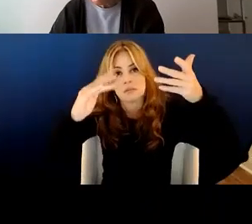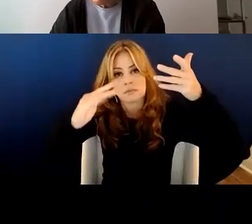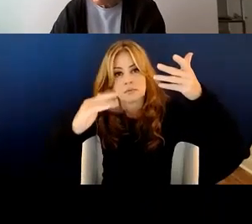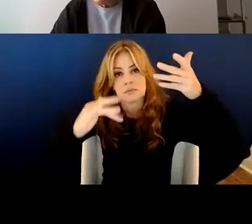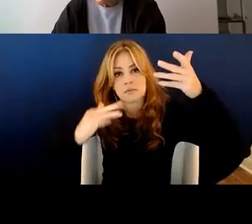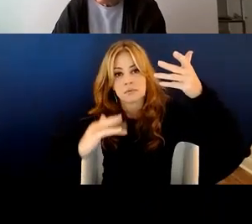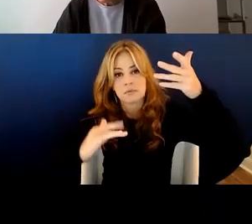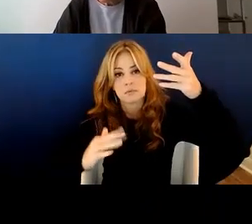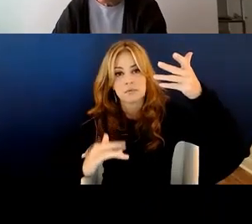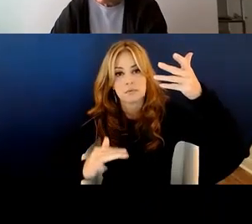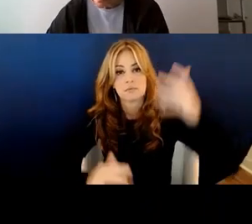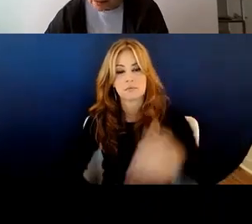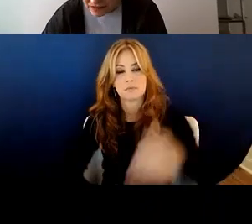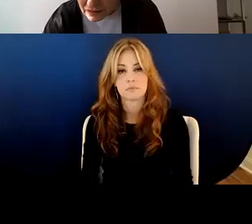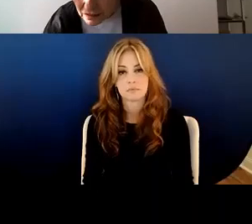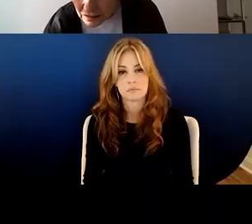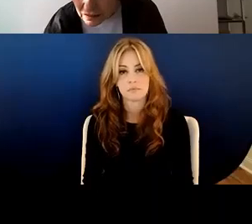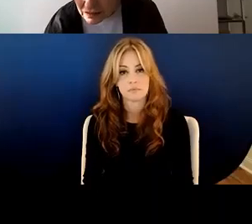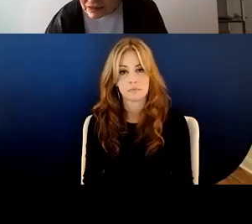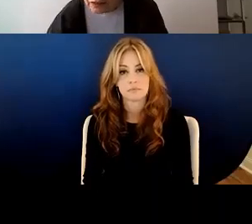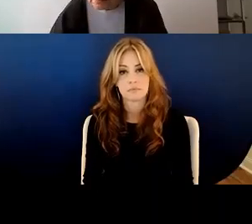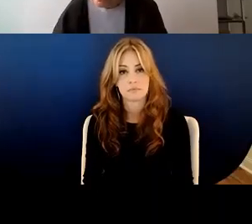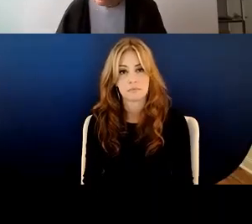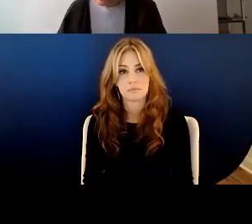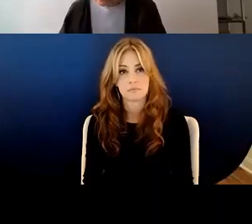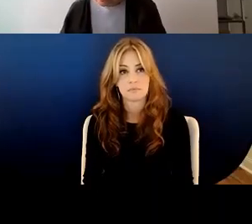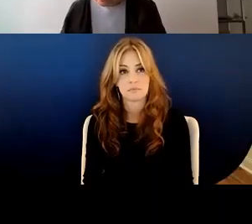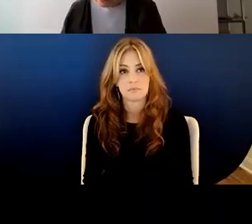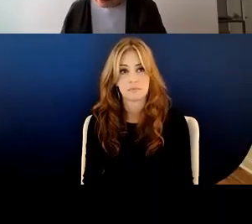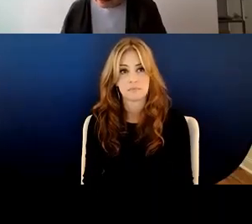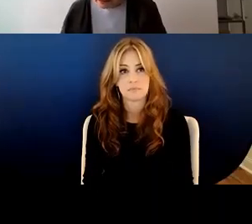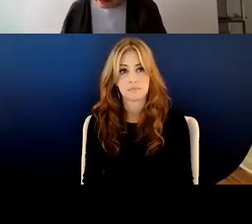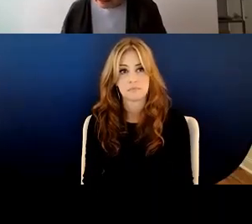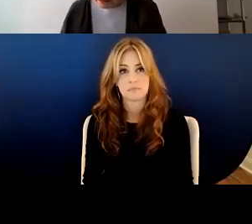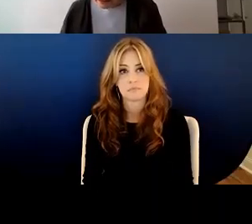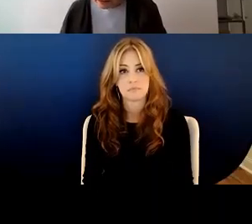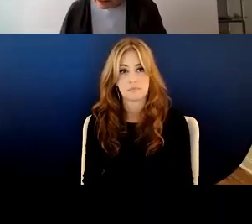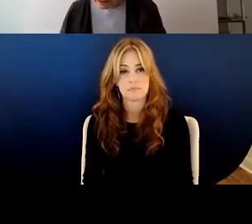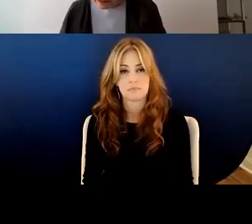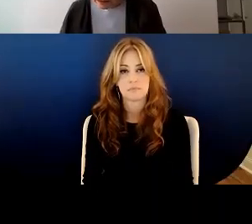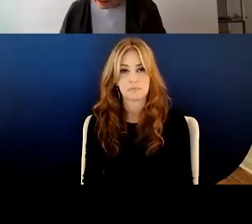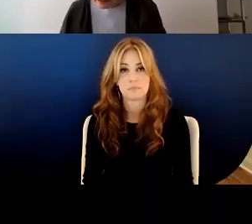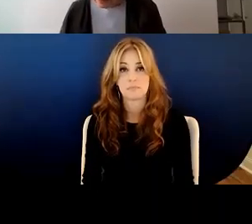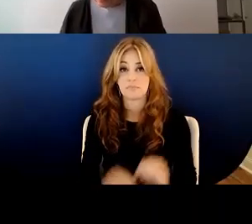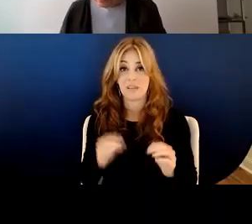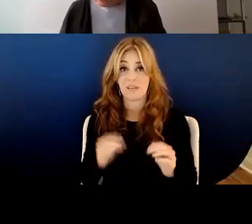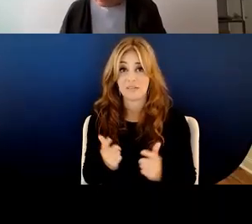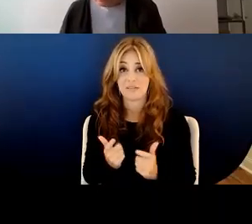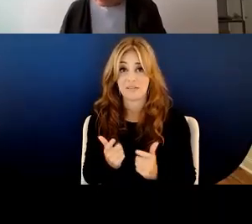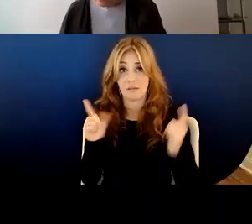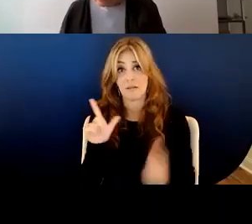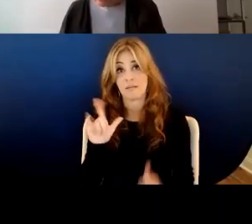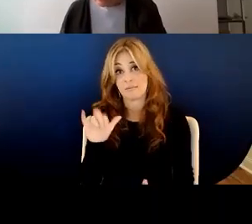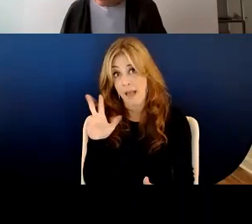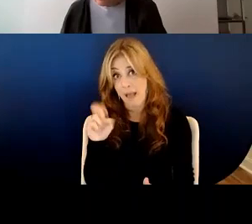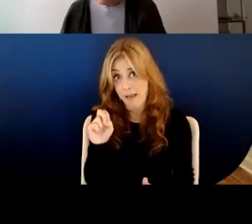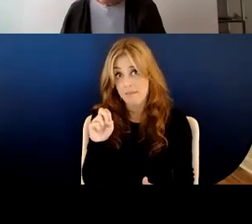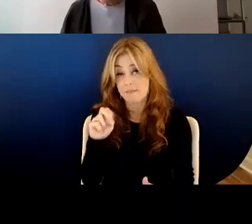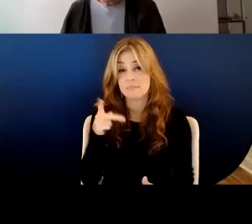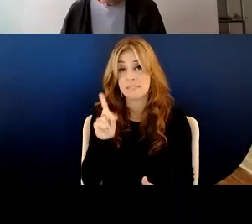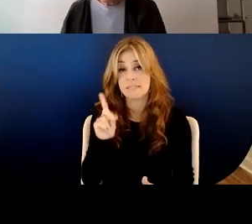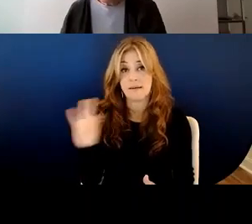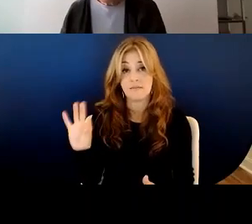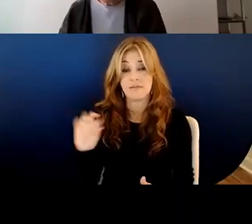linearly. Now, as long as this is a live PDF, an